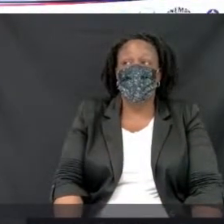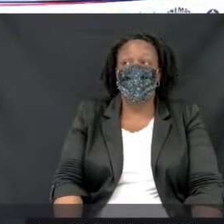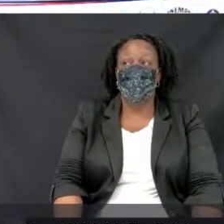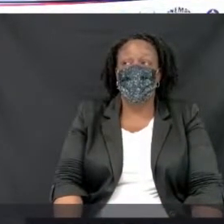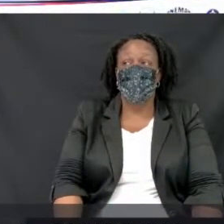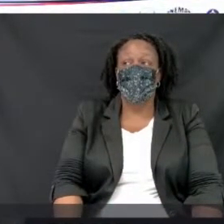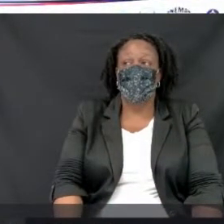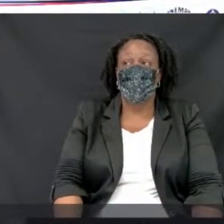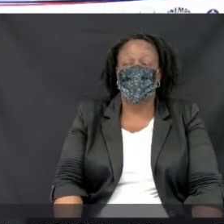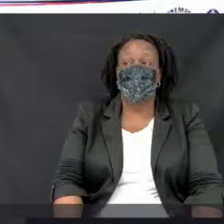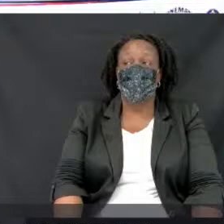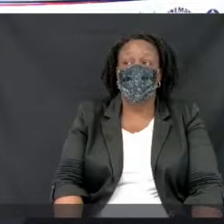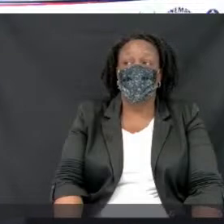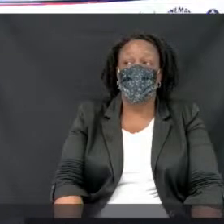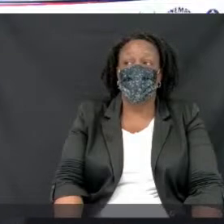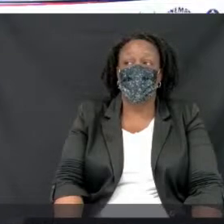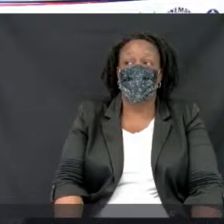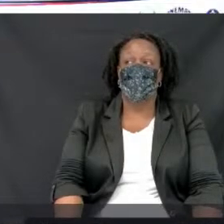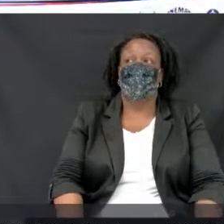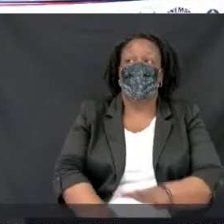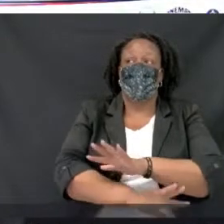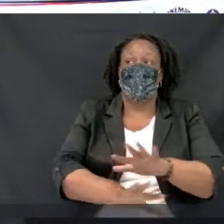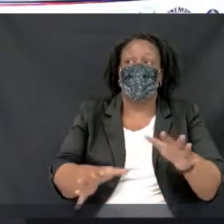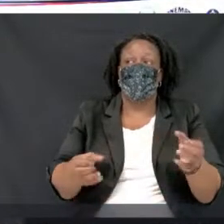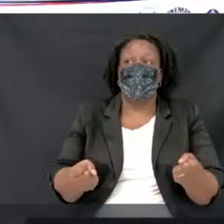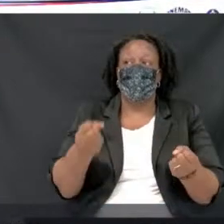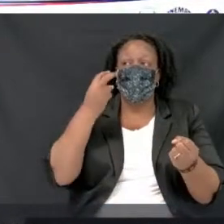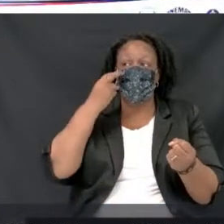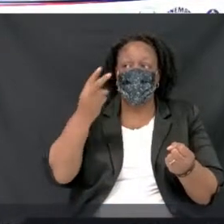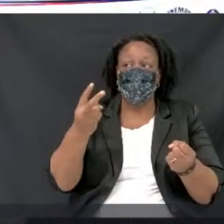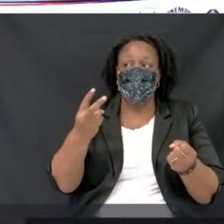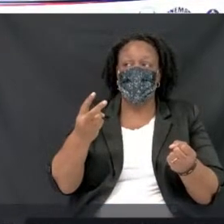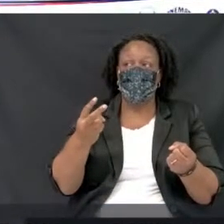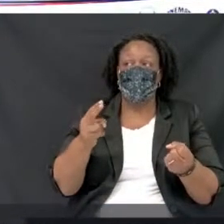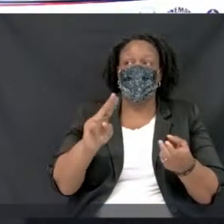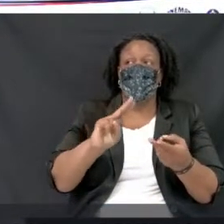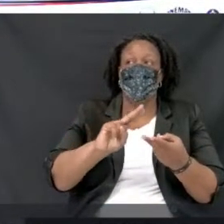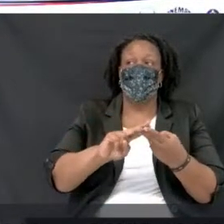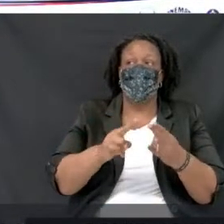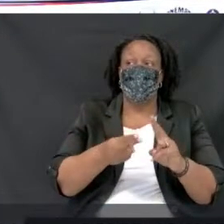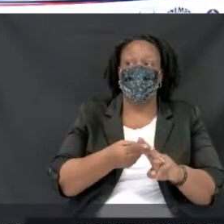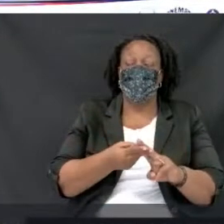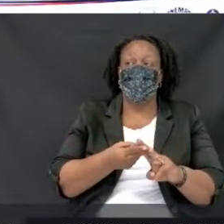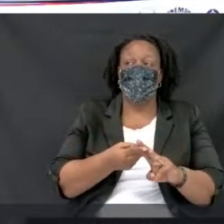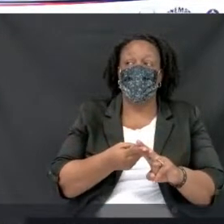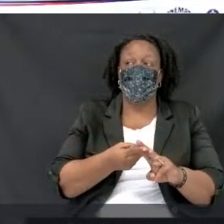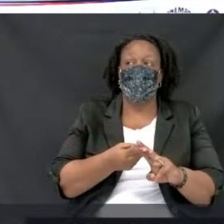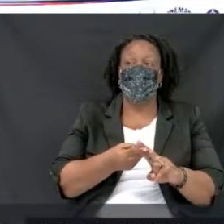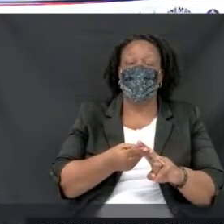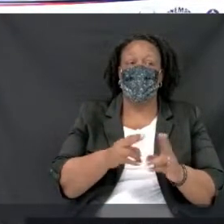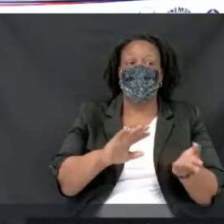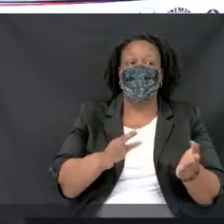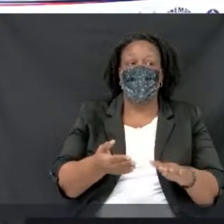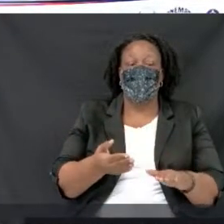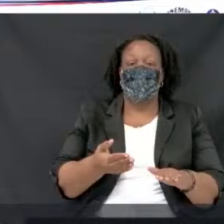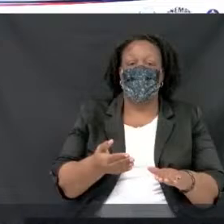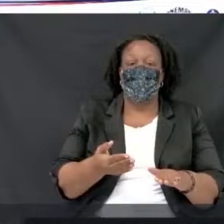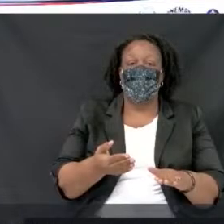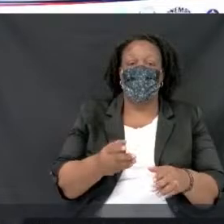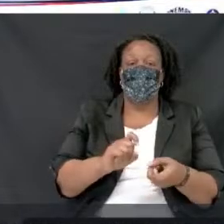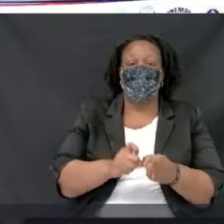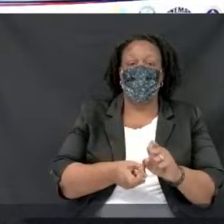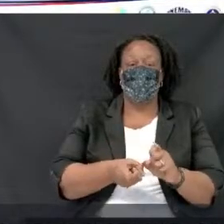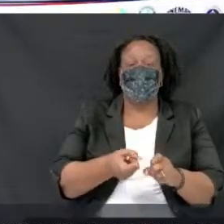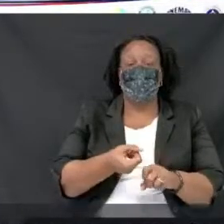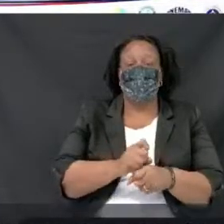go to the hospital. What we don't want to see is the number 28 go to 29 or 30, because we